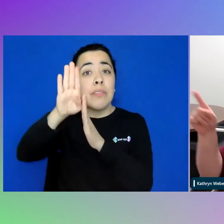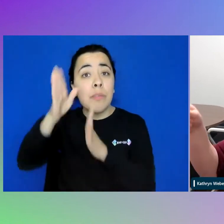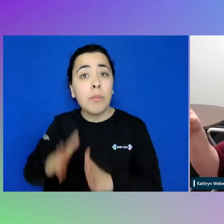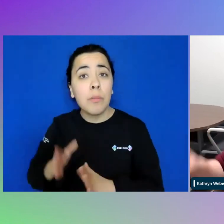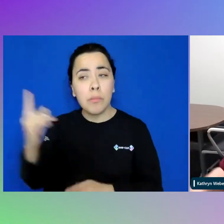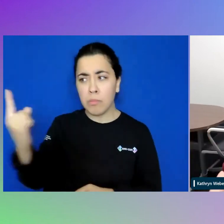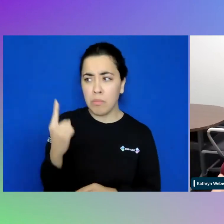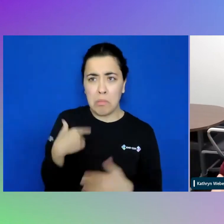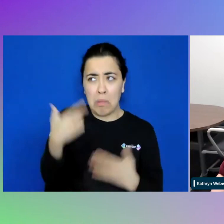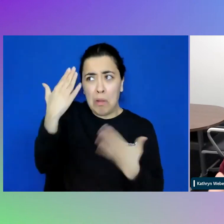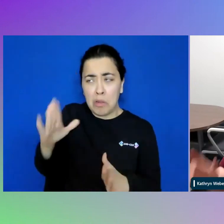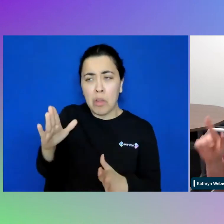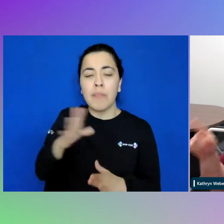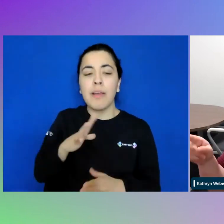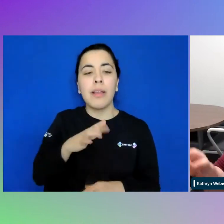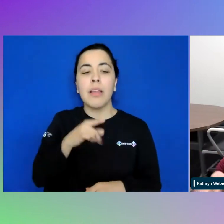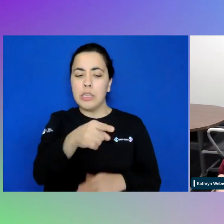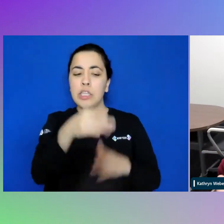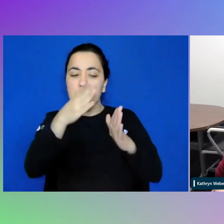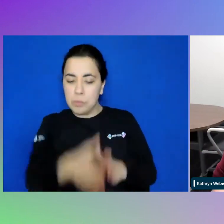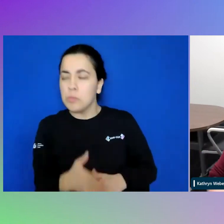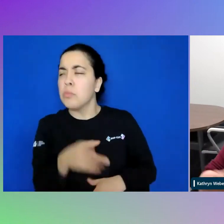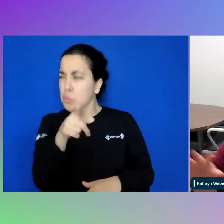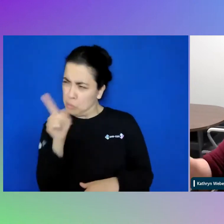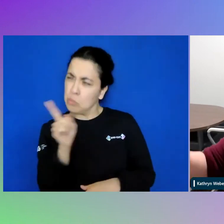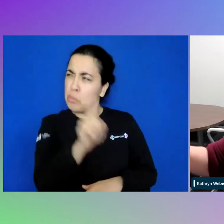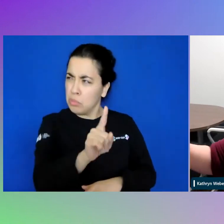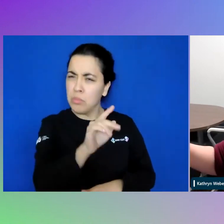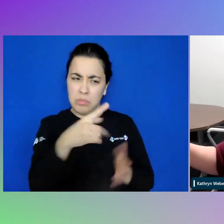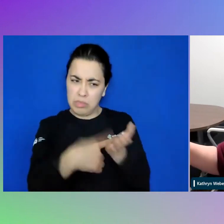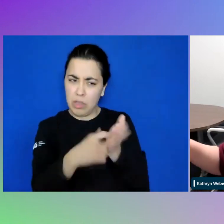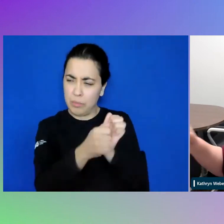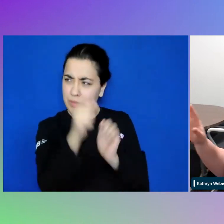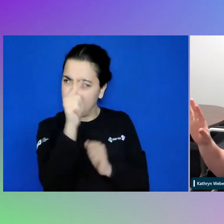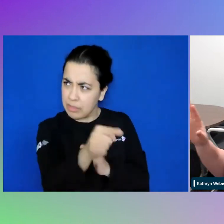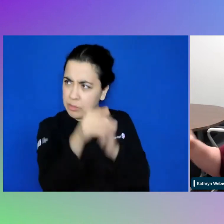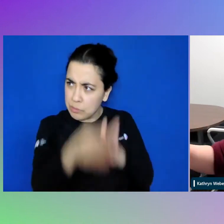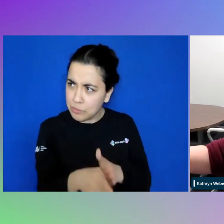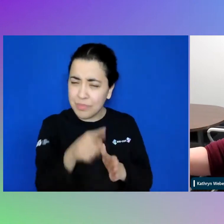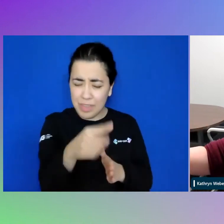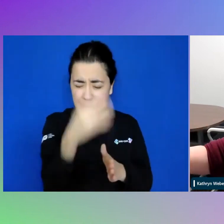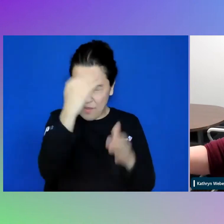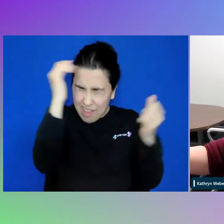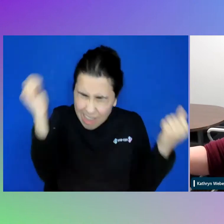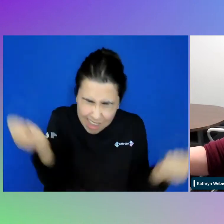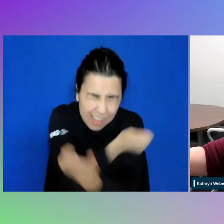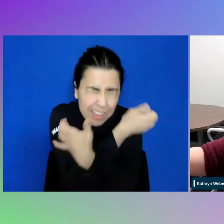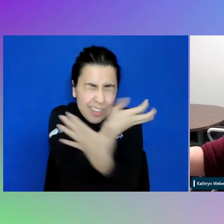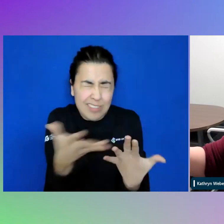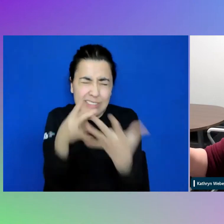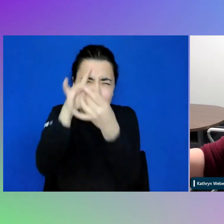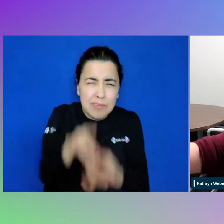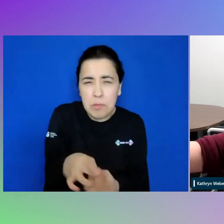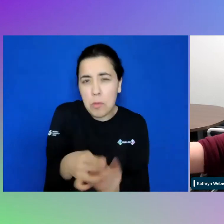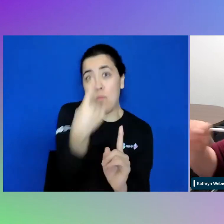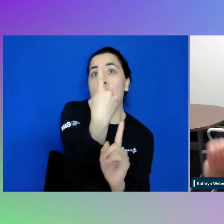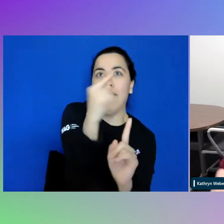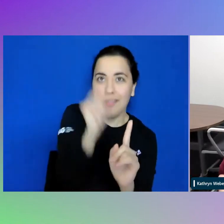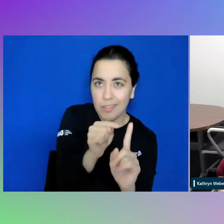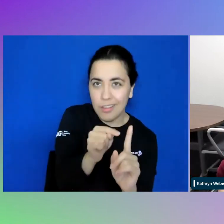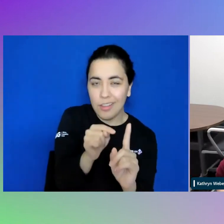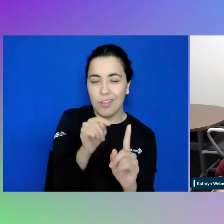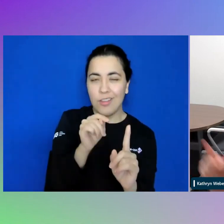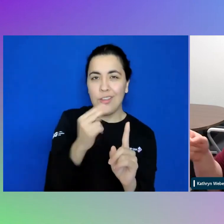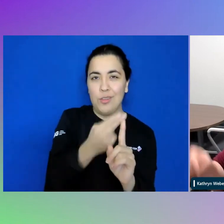I can say, go talk to them. They know everything there is to know about this one user interface and how to